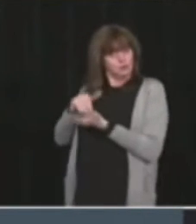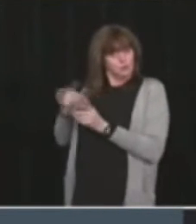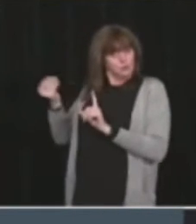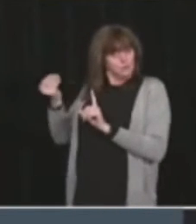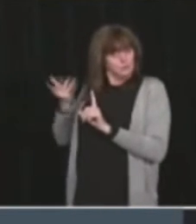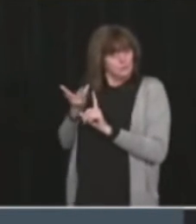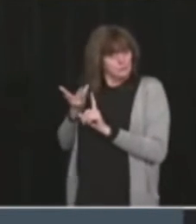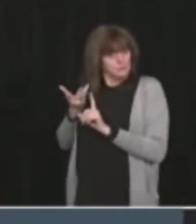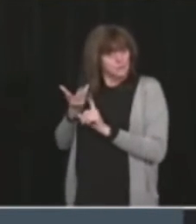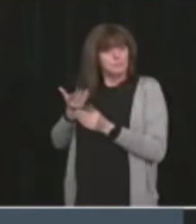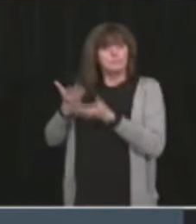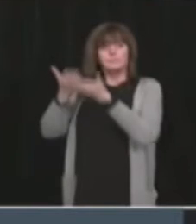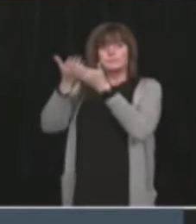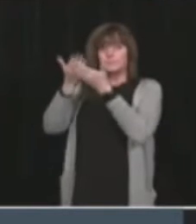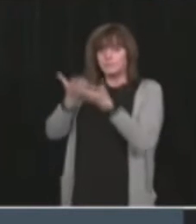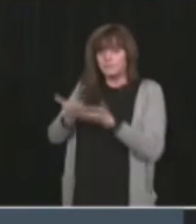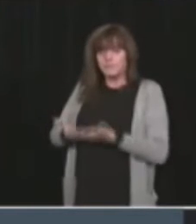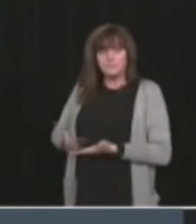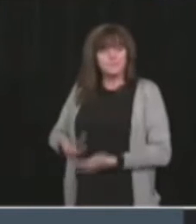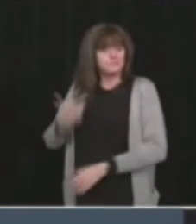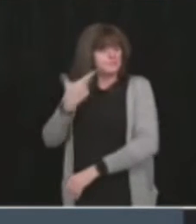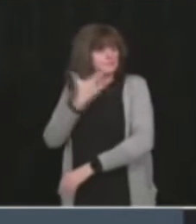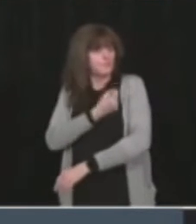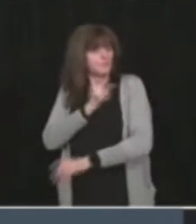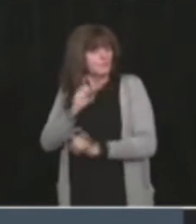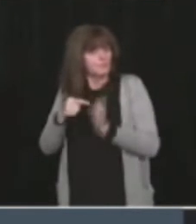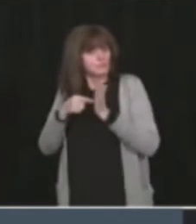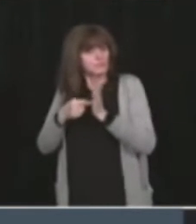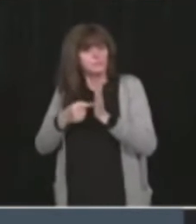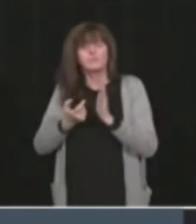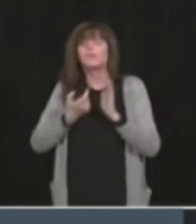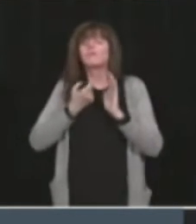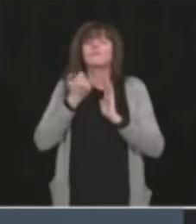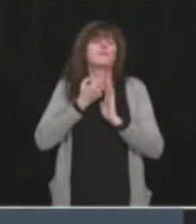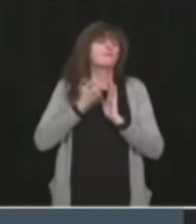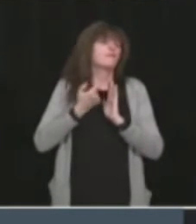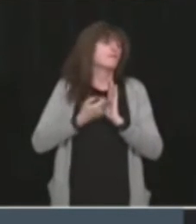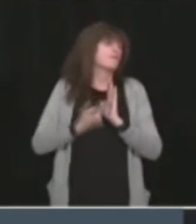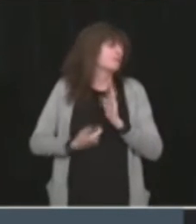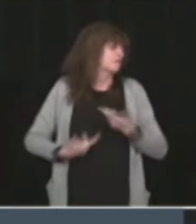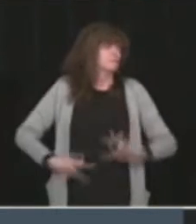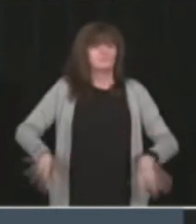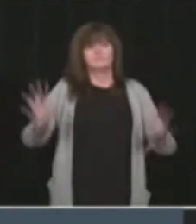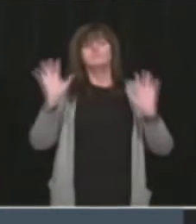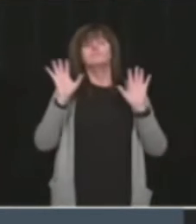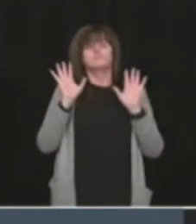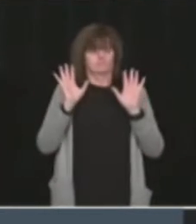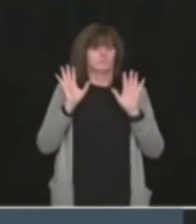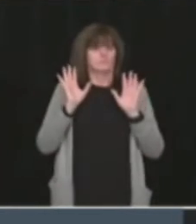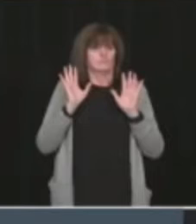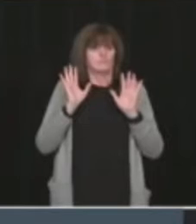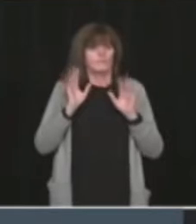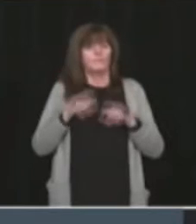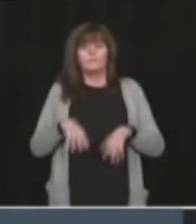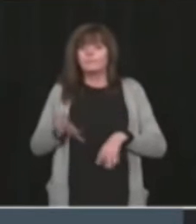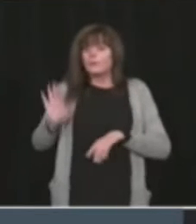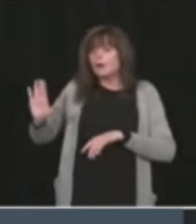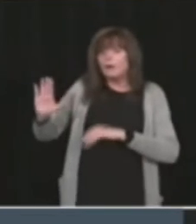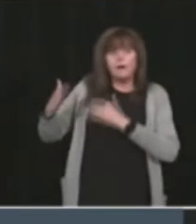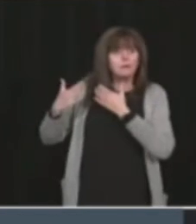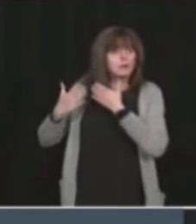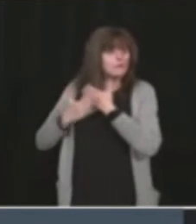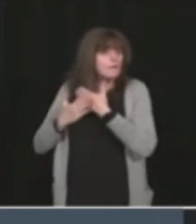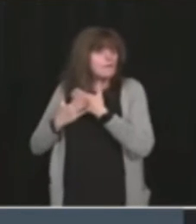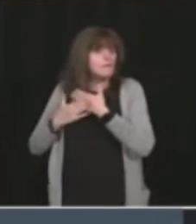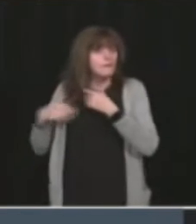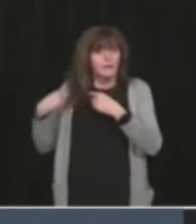all settings. Based on the advice of Dr. Moore and what we have learned over the pandemic, we will need to